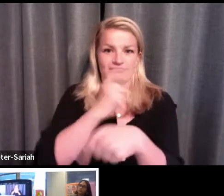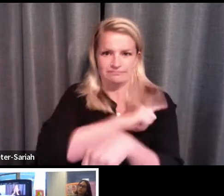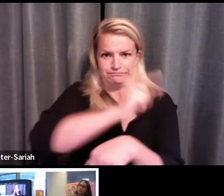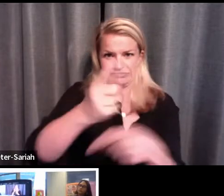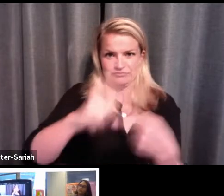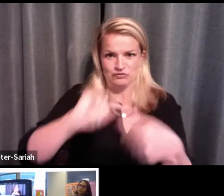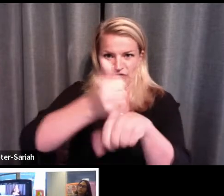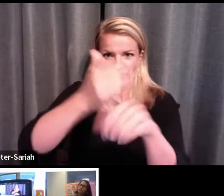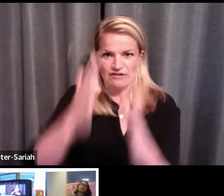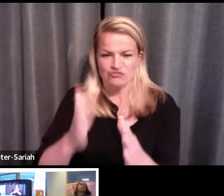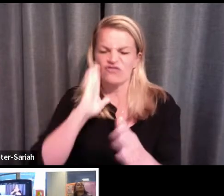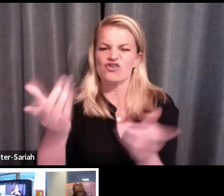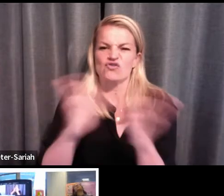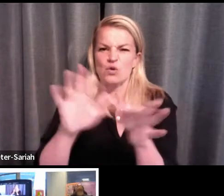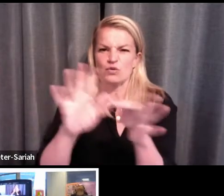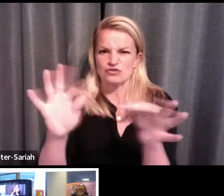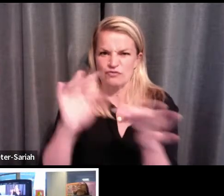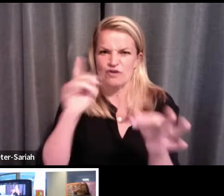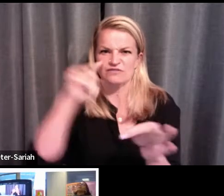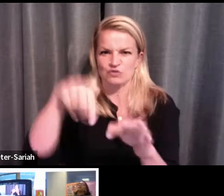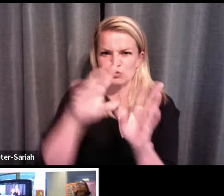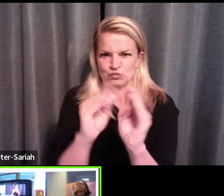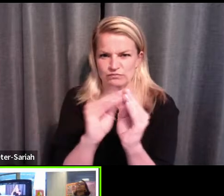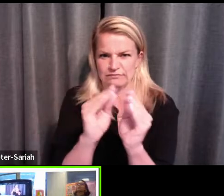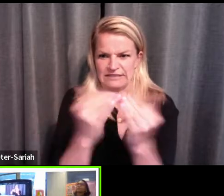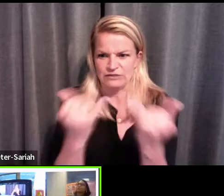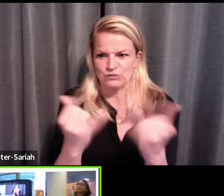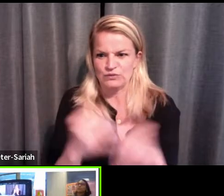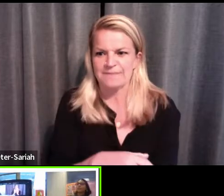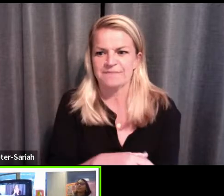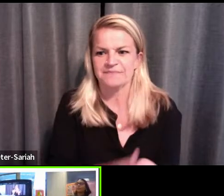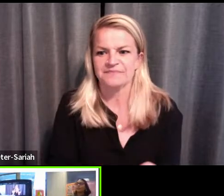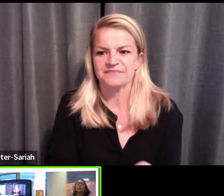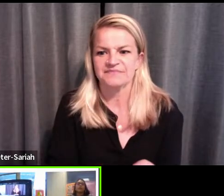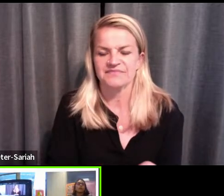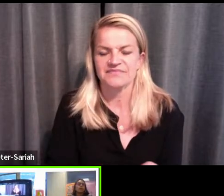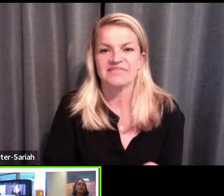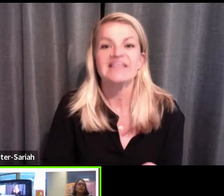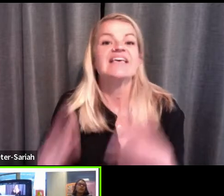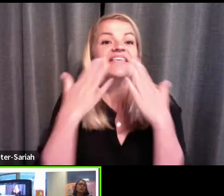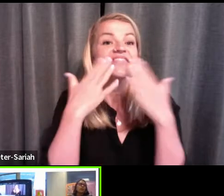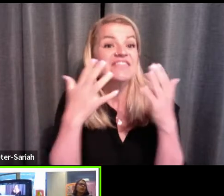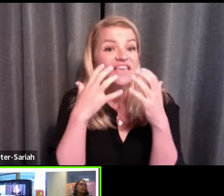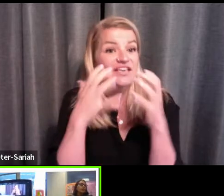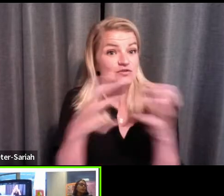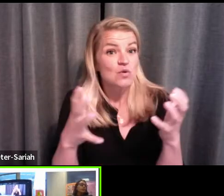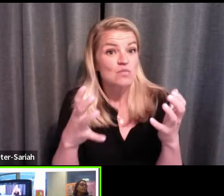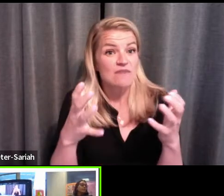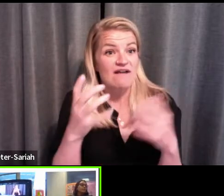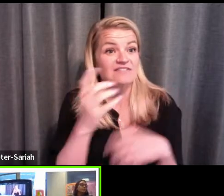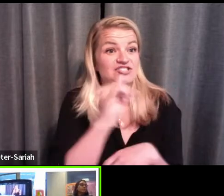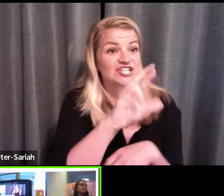closing remarks. Ms. Cabrera Beleza, please. Thank you so much, Irina.